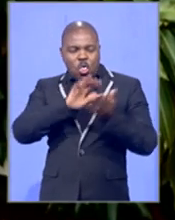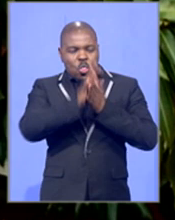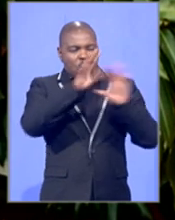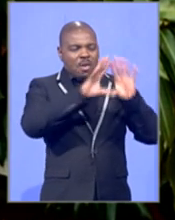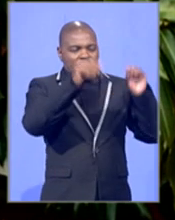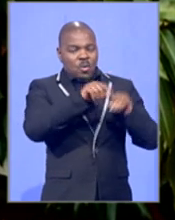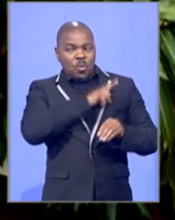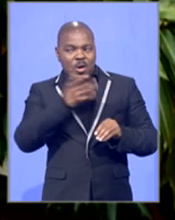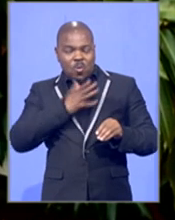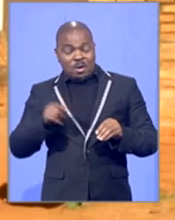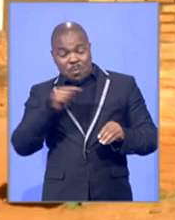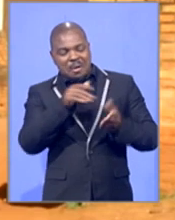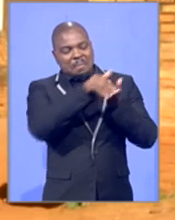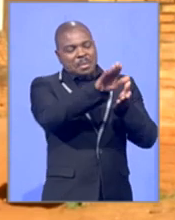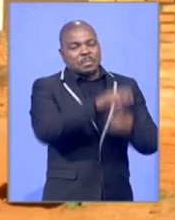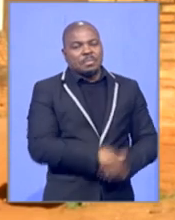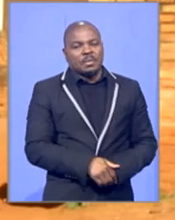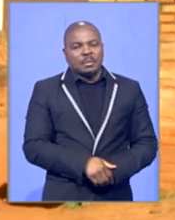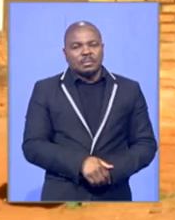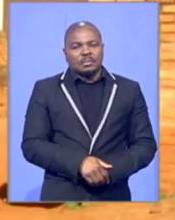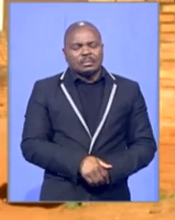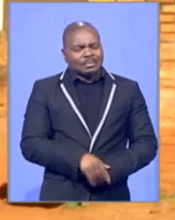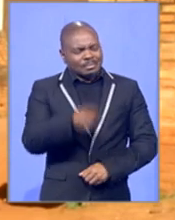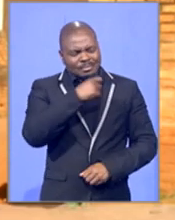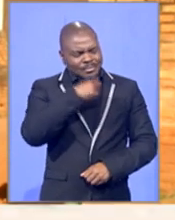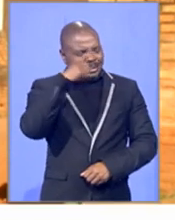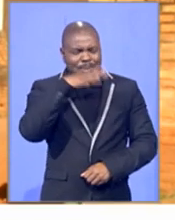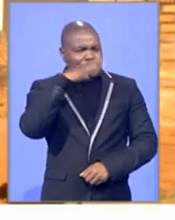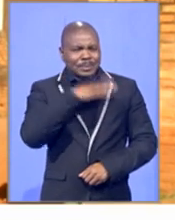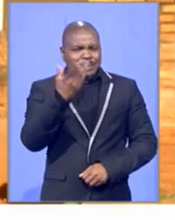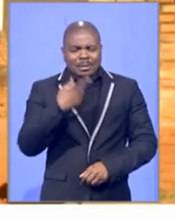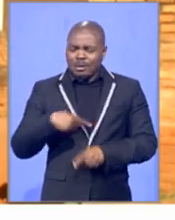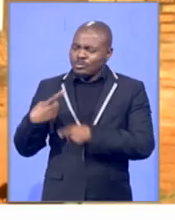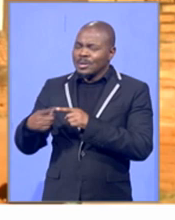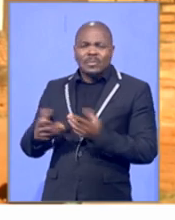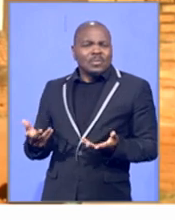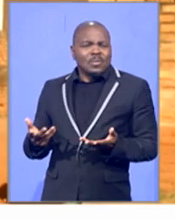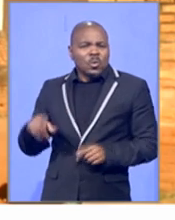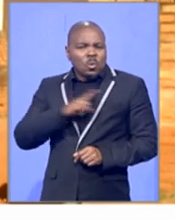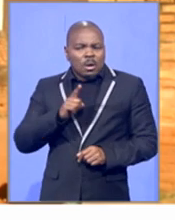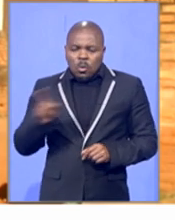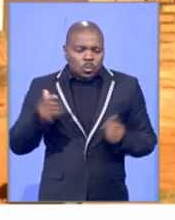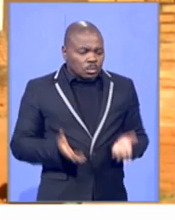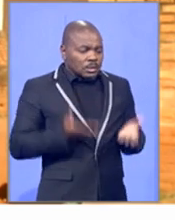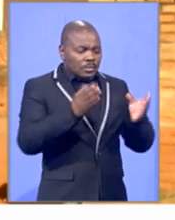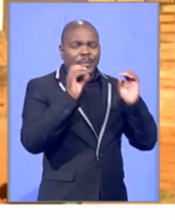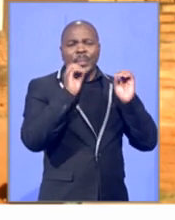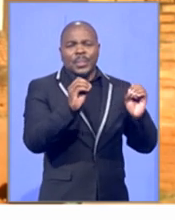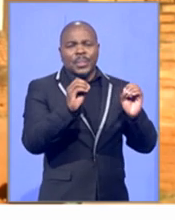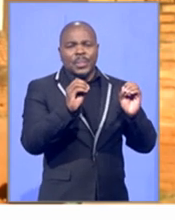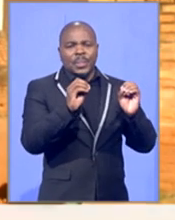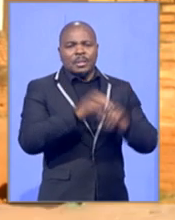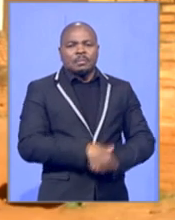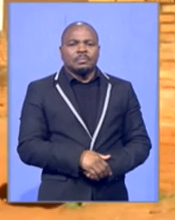senyetšago ka ga nyaka go baraka. It does not make sense what the rent is for when he's not providing any service to